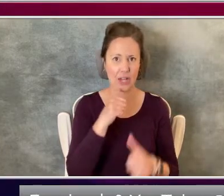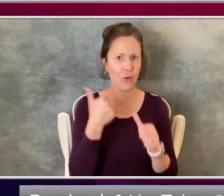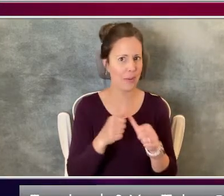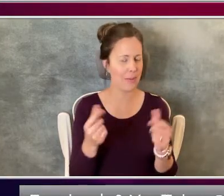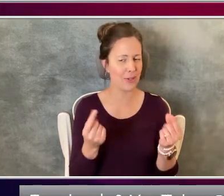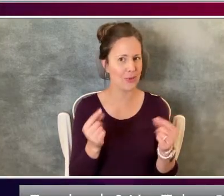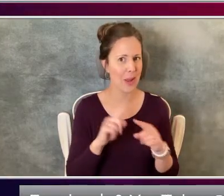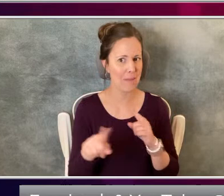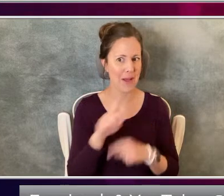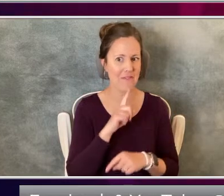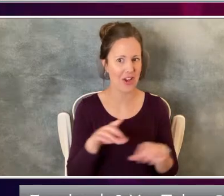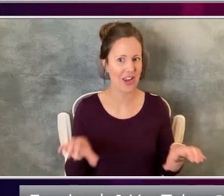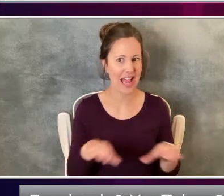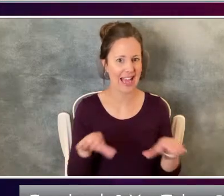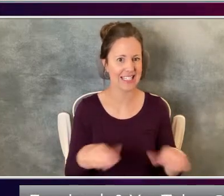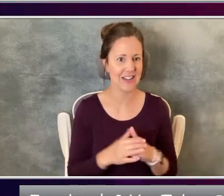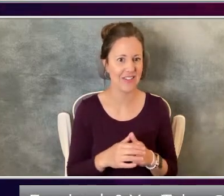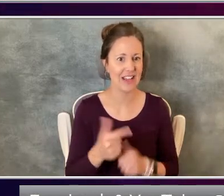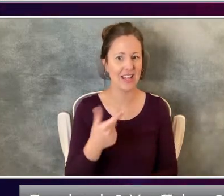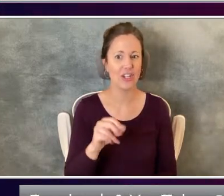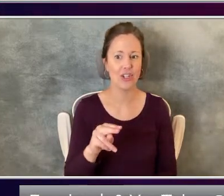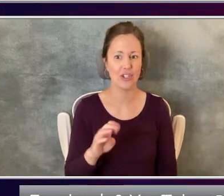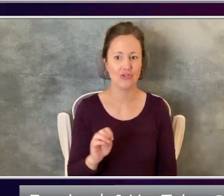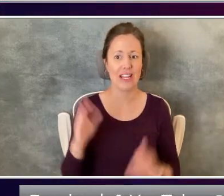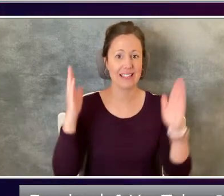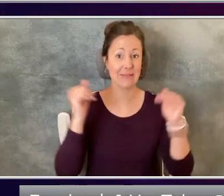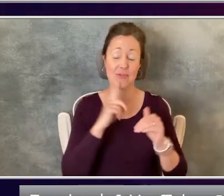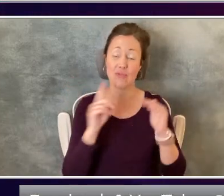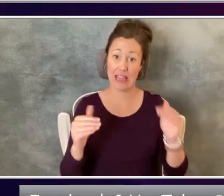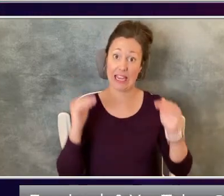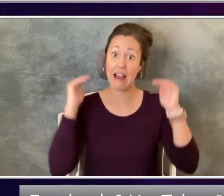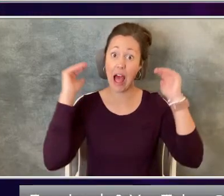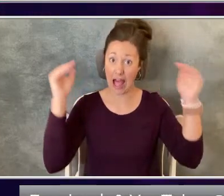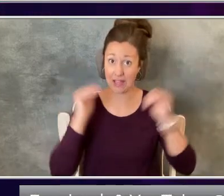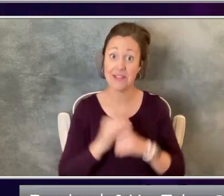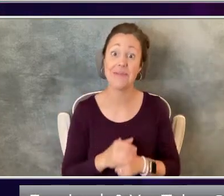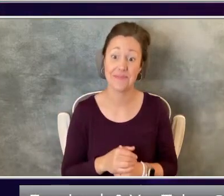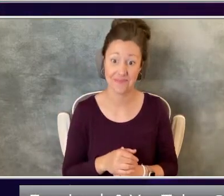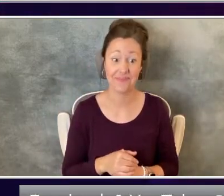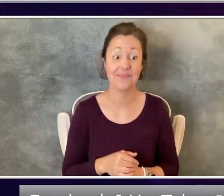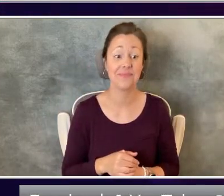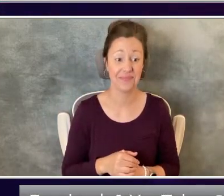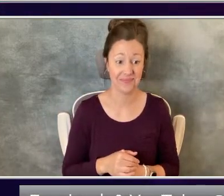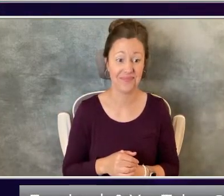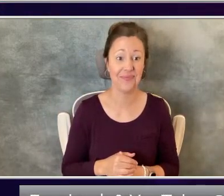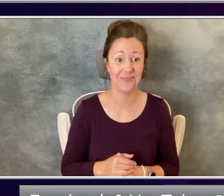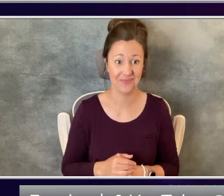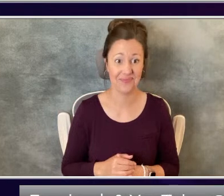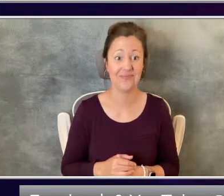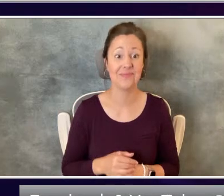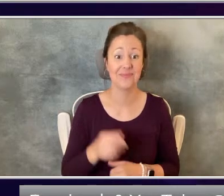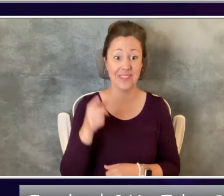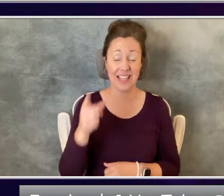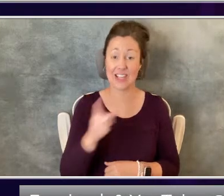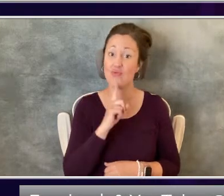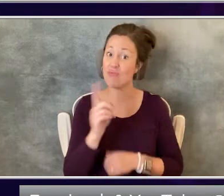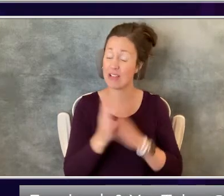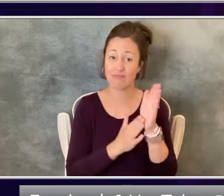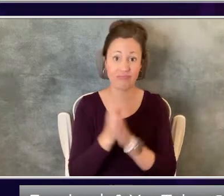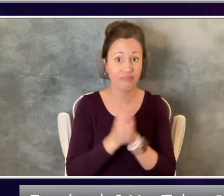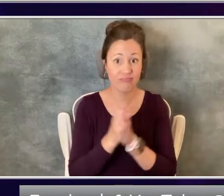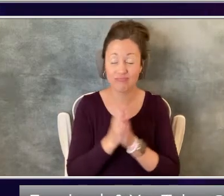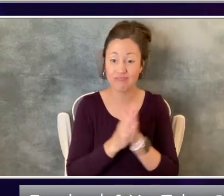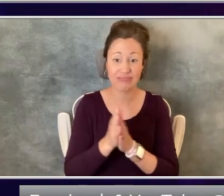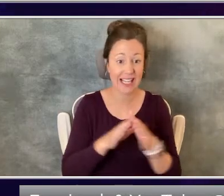I mean, Gene's expectations are very high. You know, he will not tell you he's feeling great because he's a very active guy. You